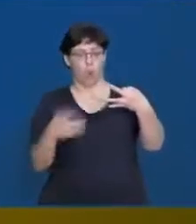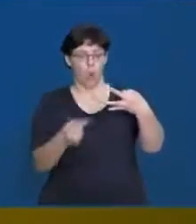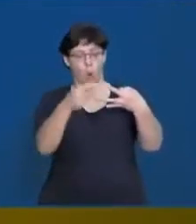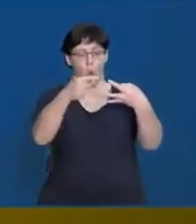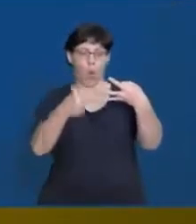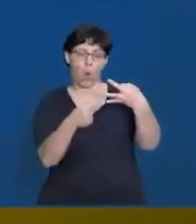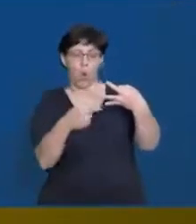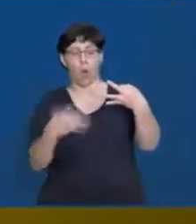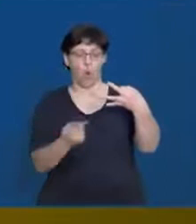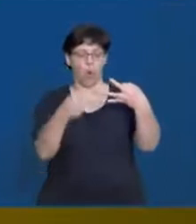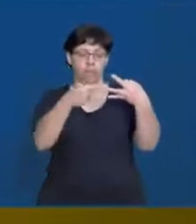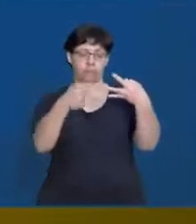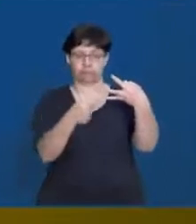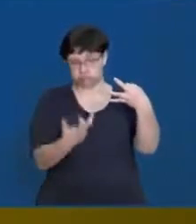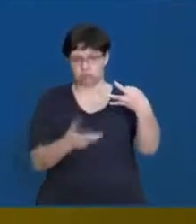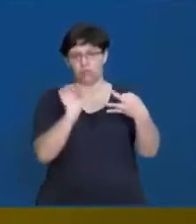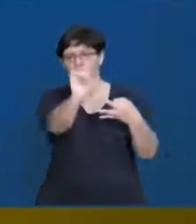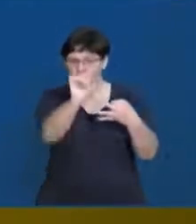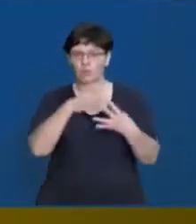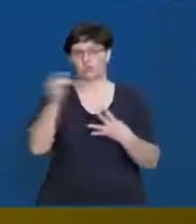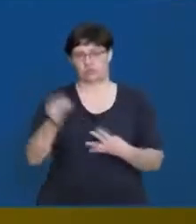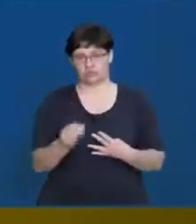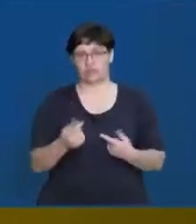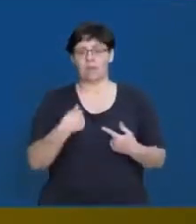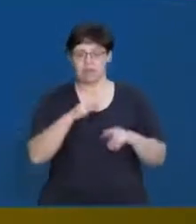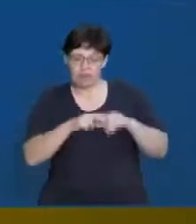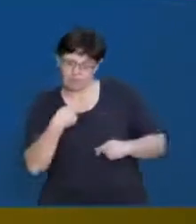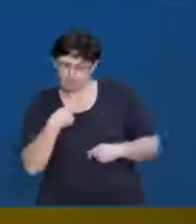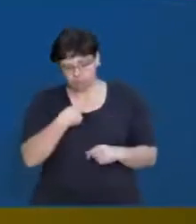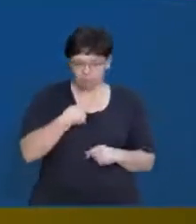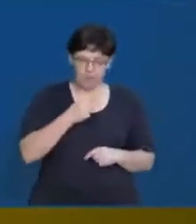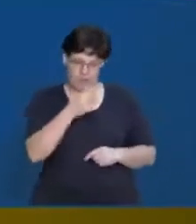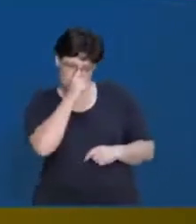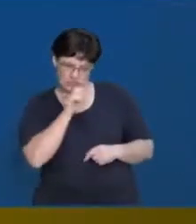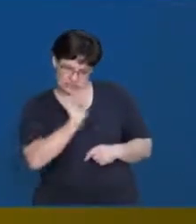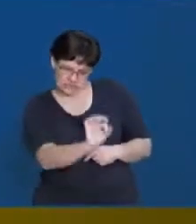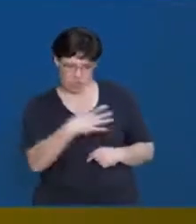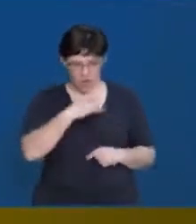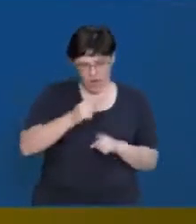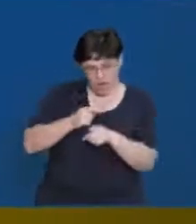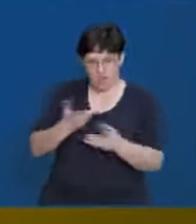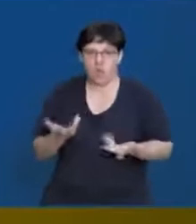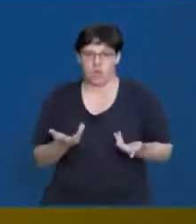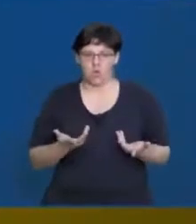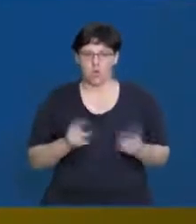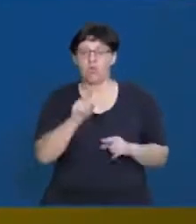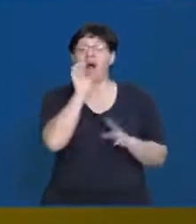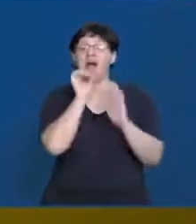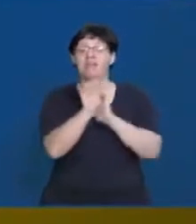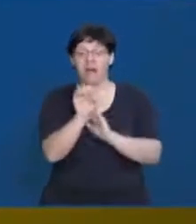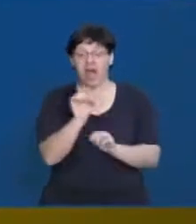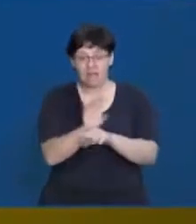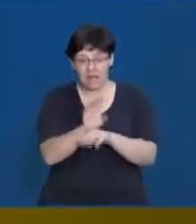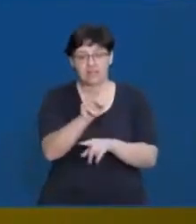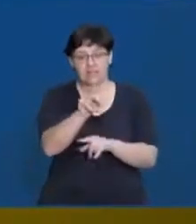combination of whatever questions you want to choose there, depending on how strong you are in that particular module. I would advise you